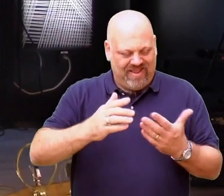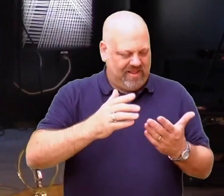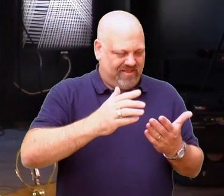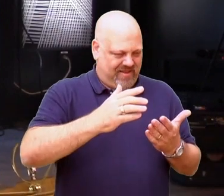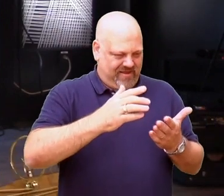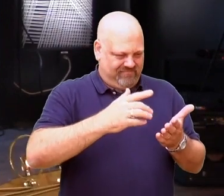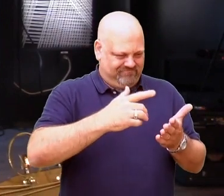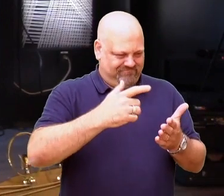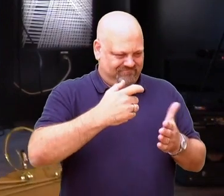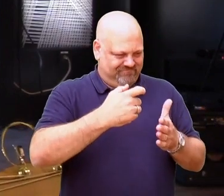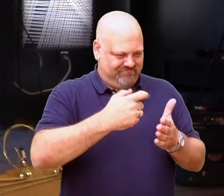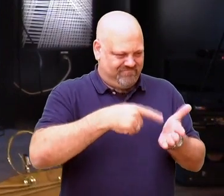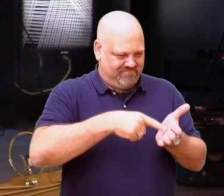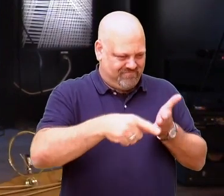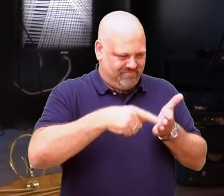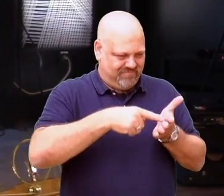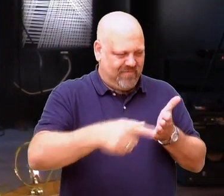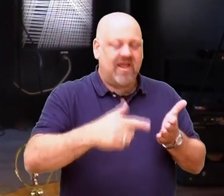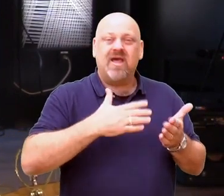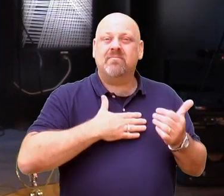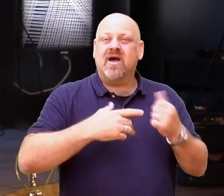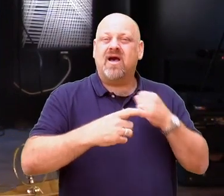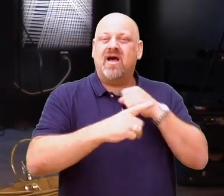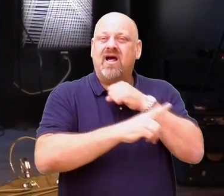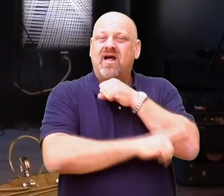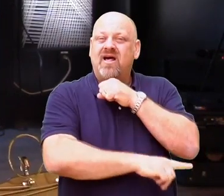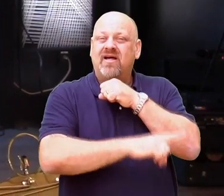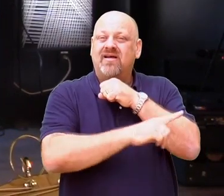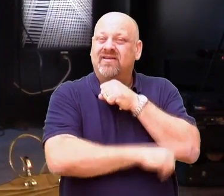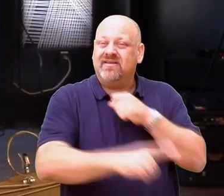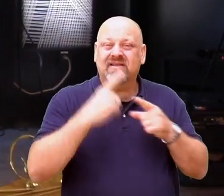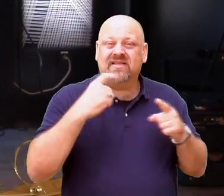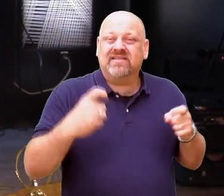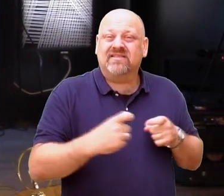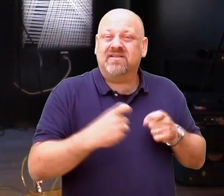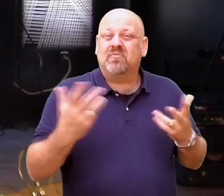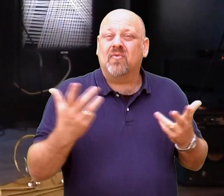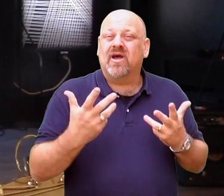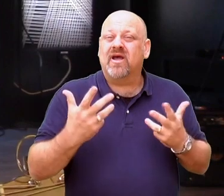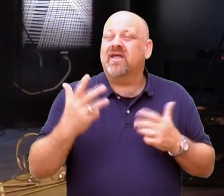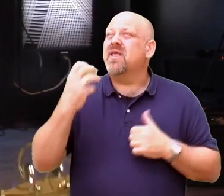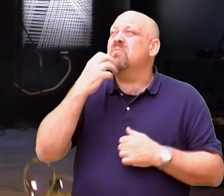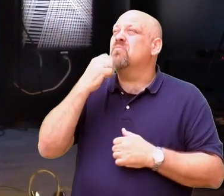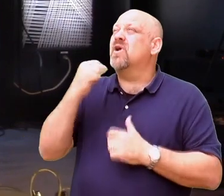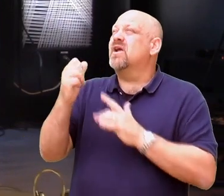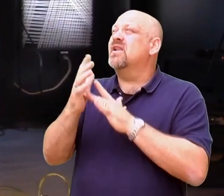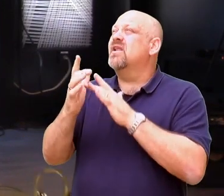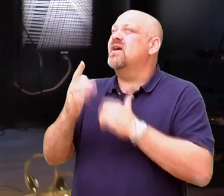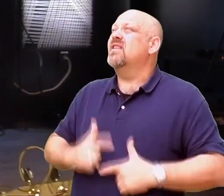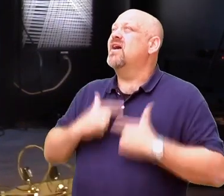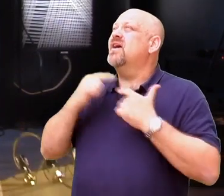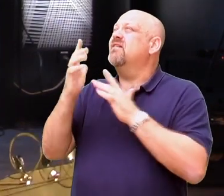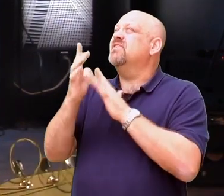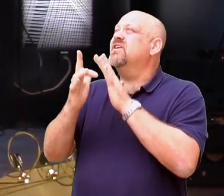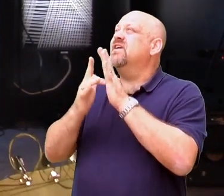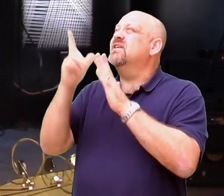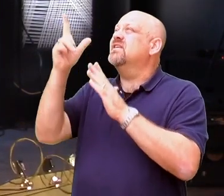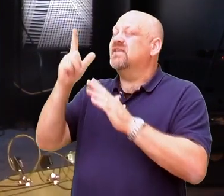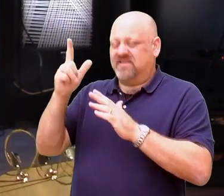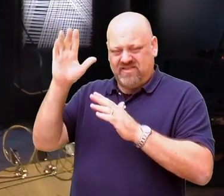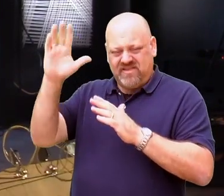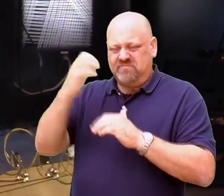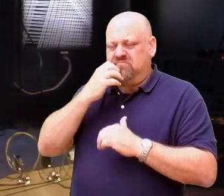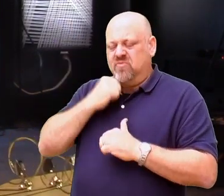that the payment for my sins was the precious life Jesus